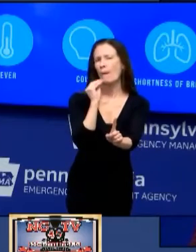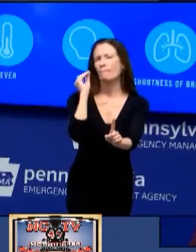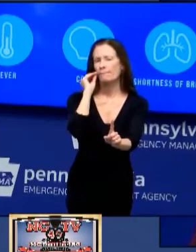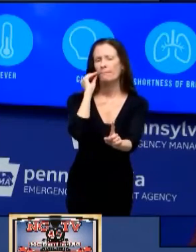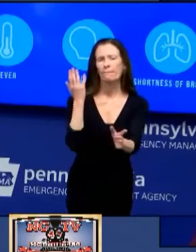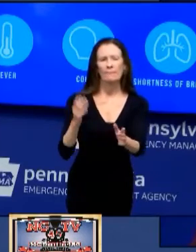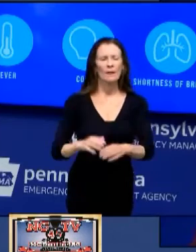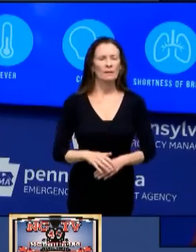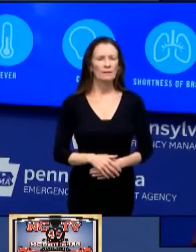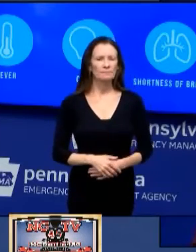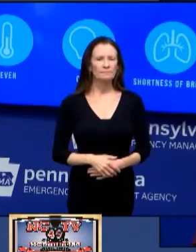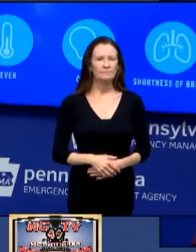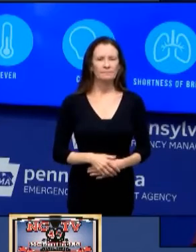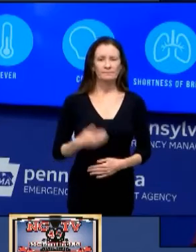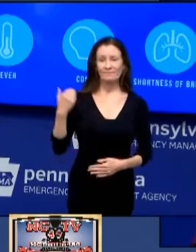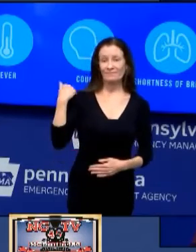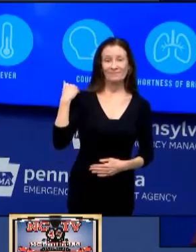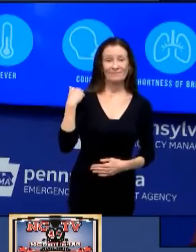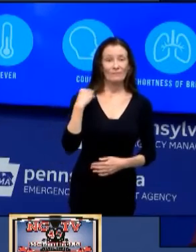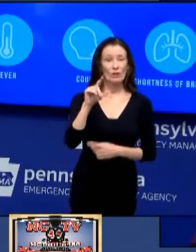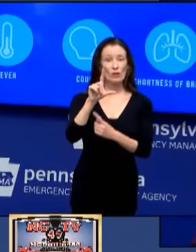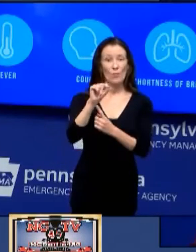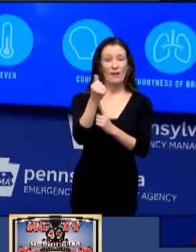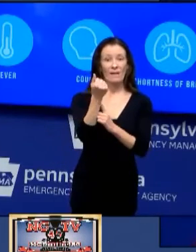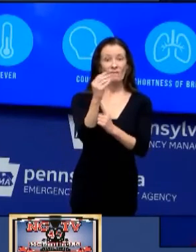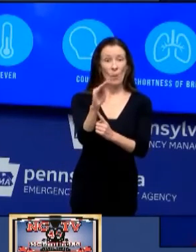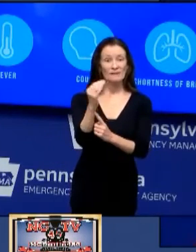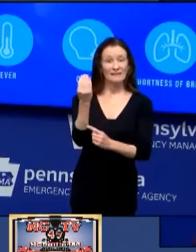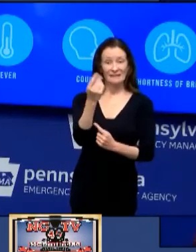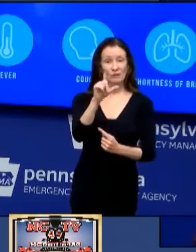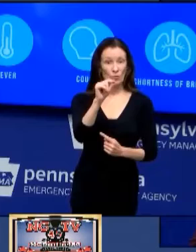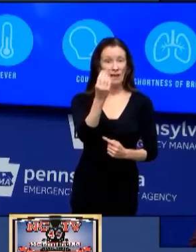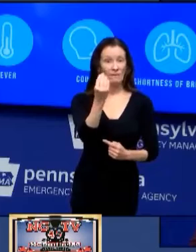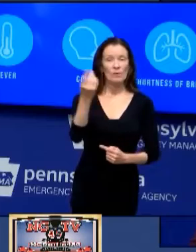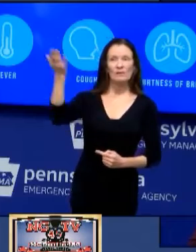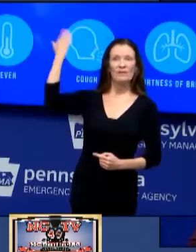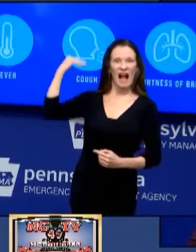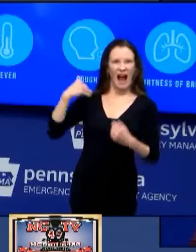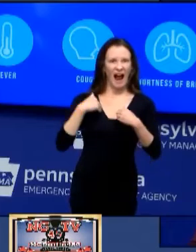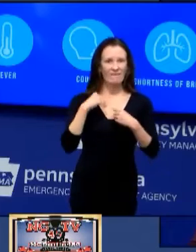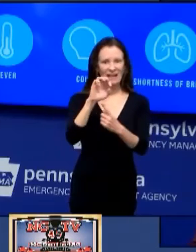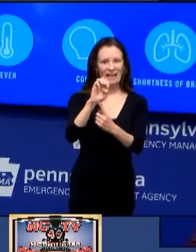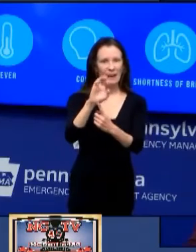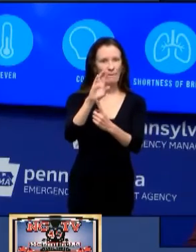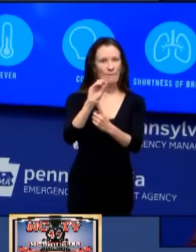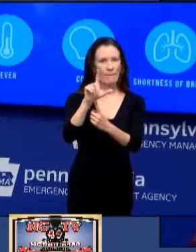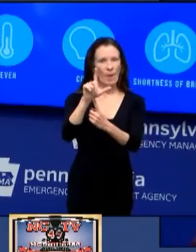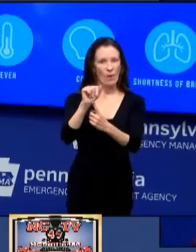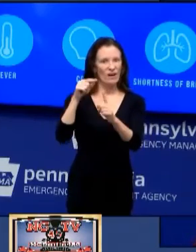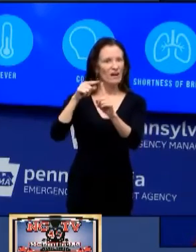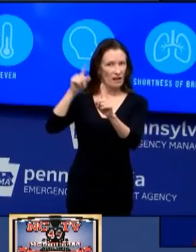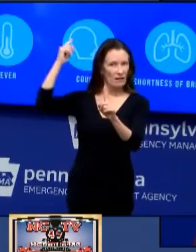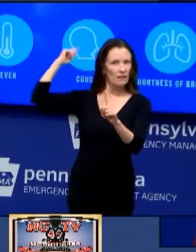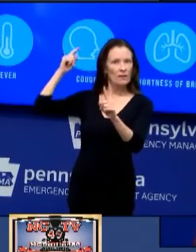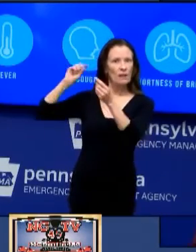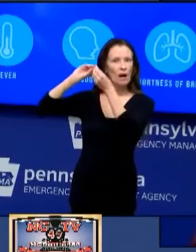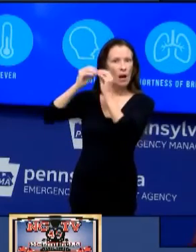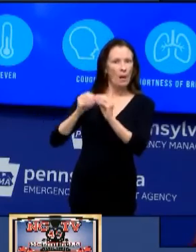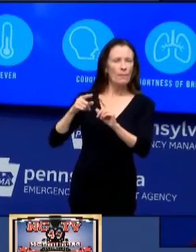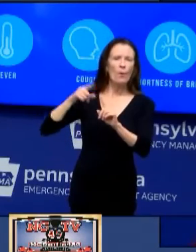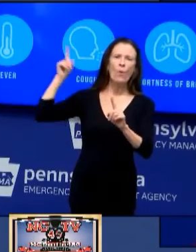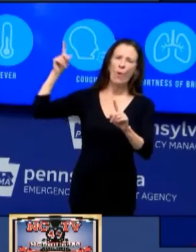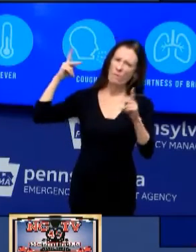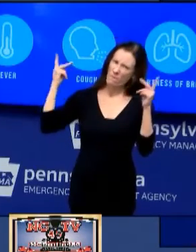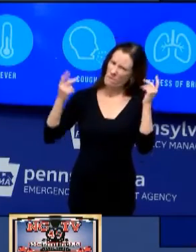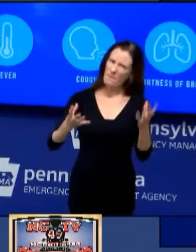in 2014, and well over 95% of people do follow those isolation and quarantine orders. And